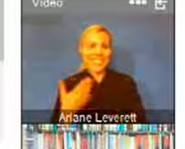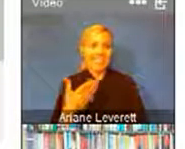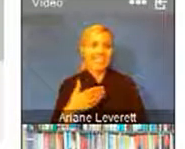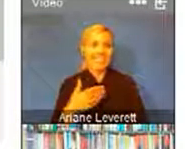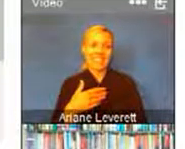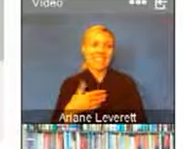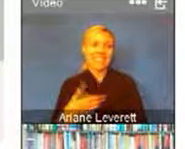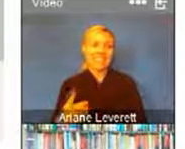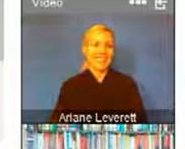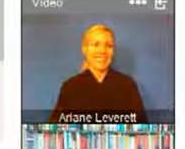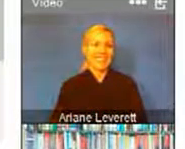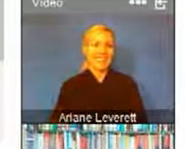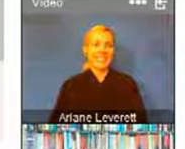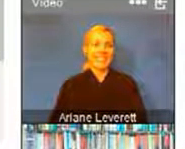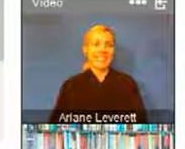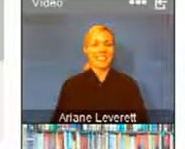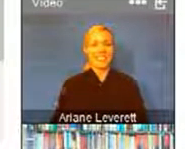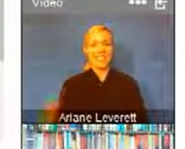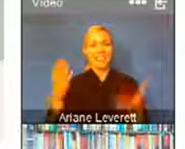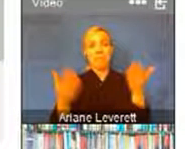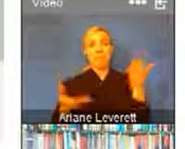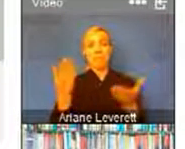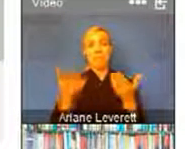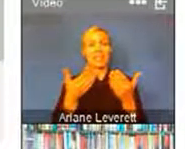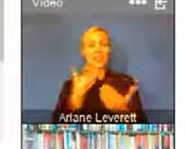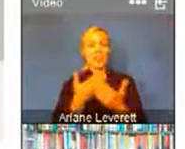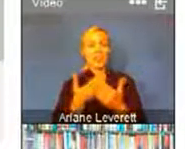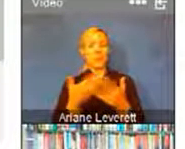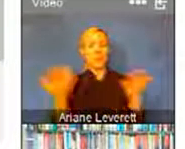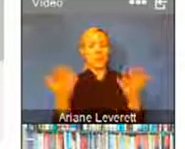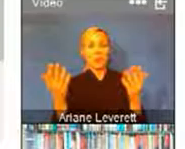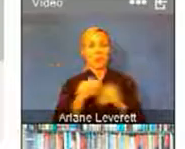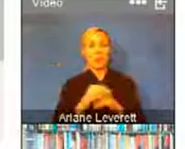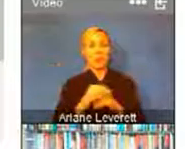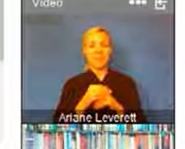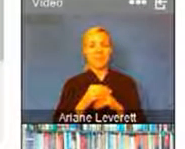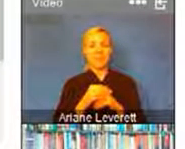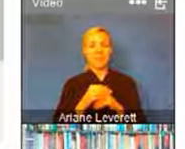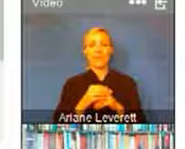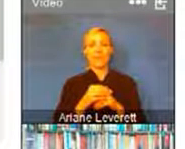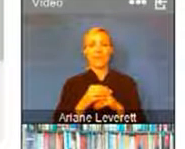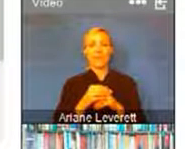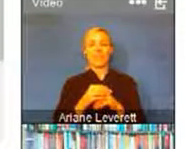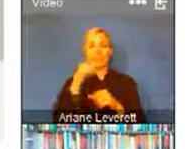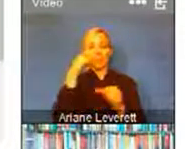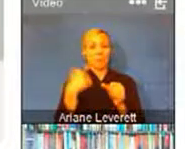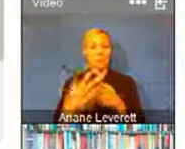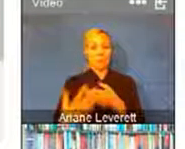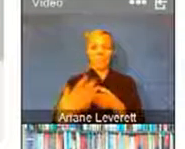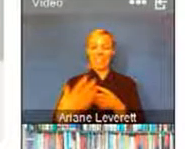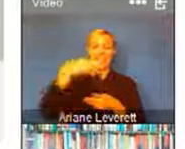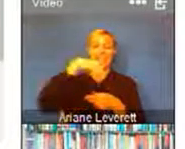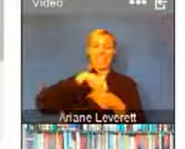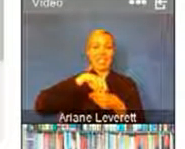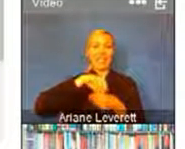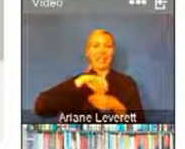use this new sustainable development goal, exactly goal 4 on education and its